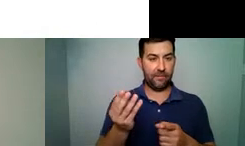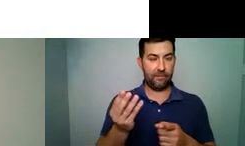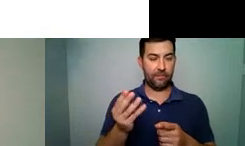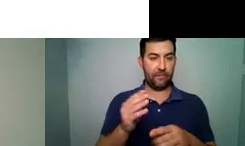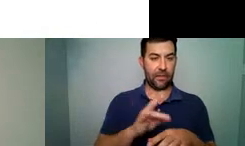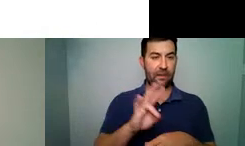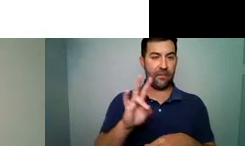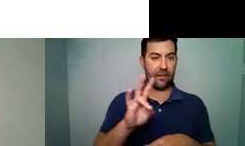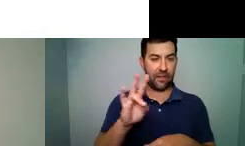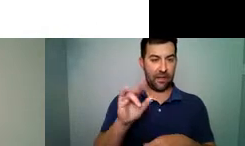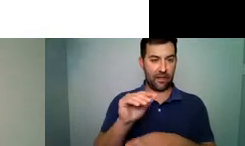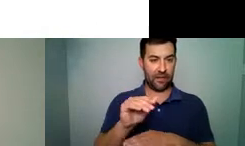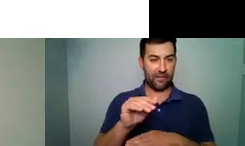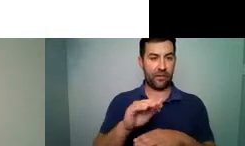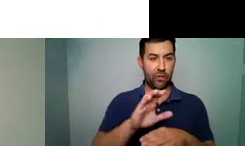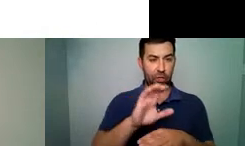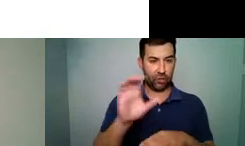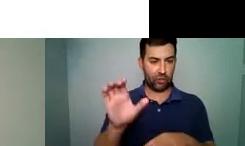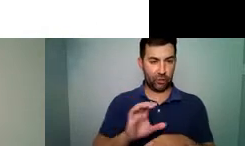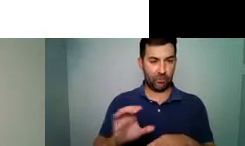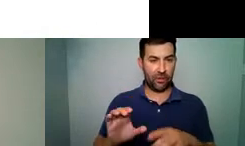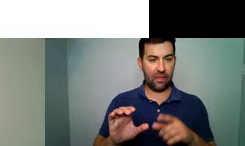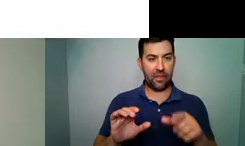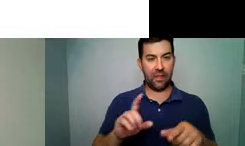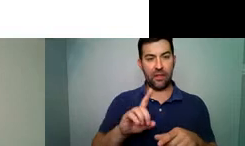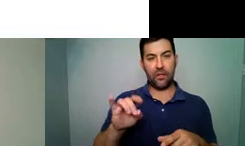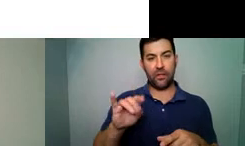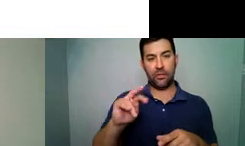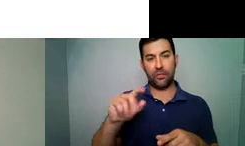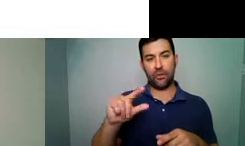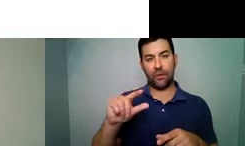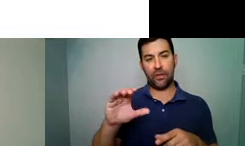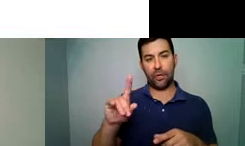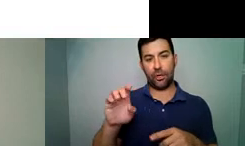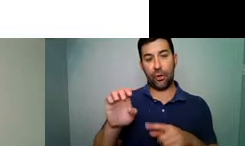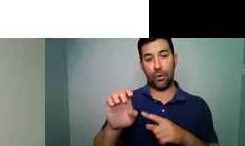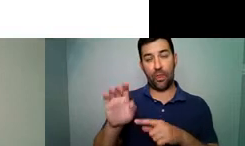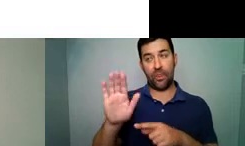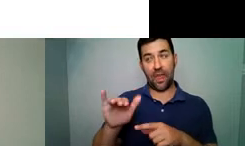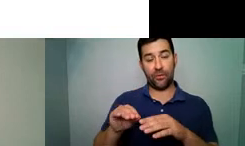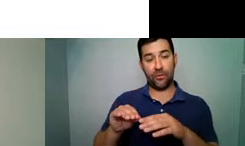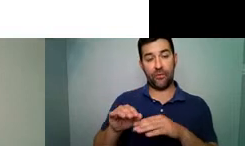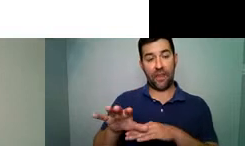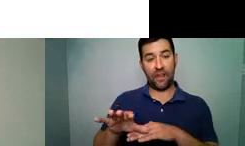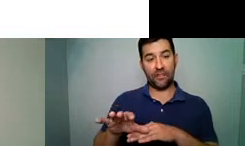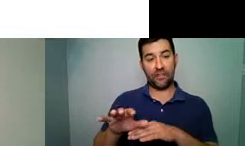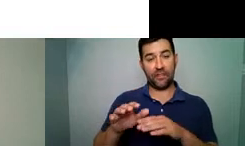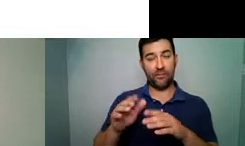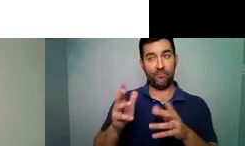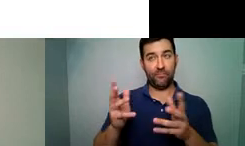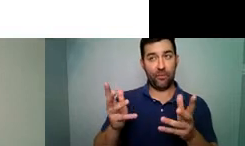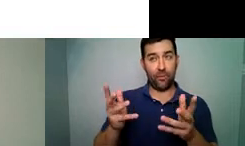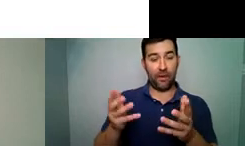Zoom. And that zoning code will very much determine what the shape of any possible development at this